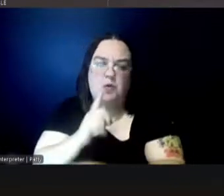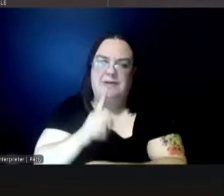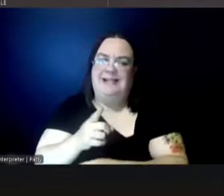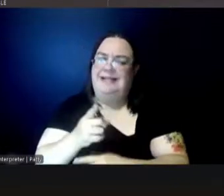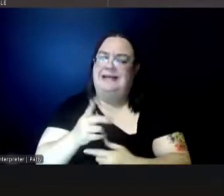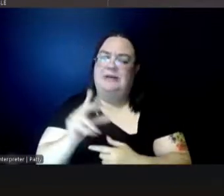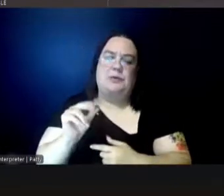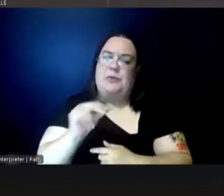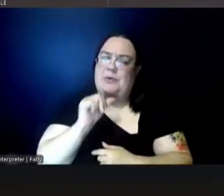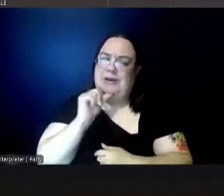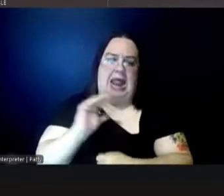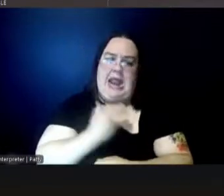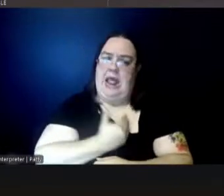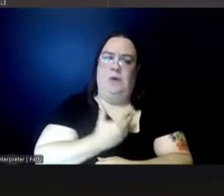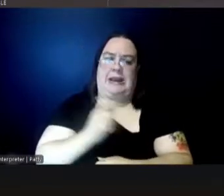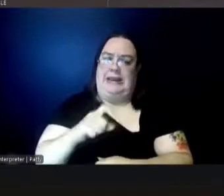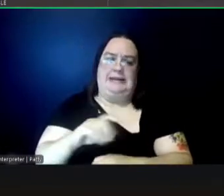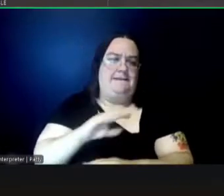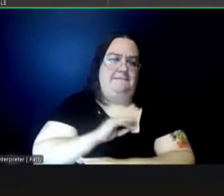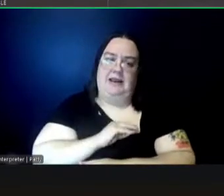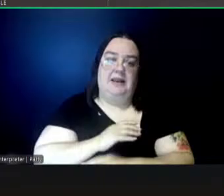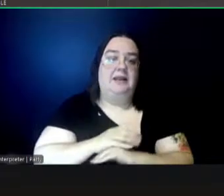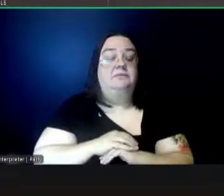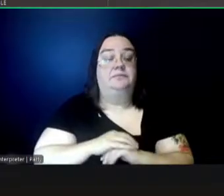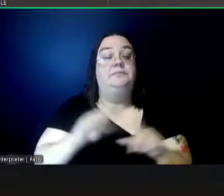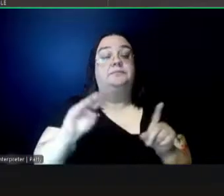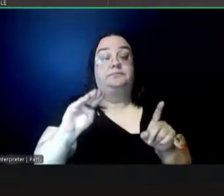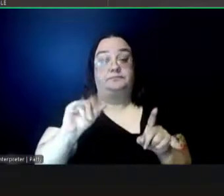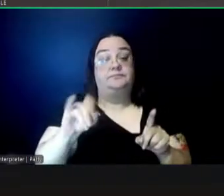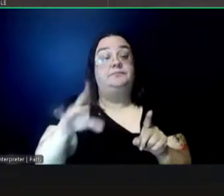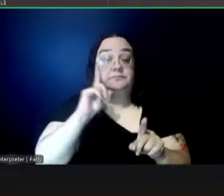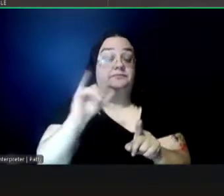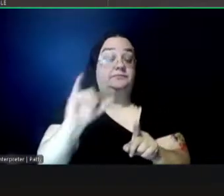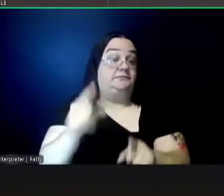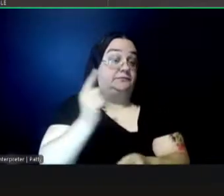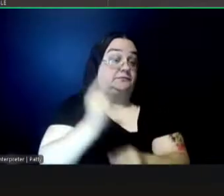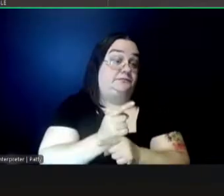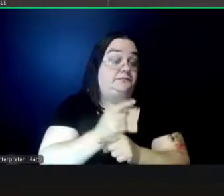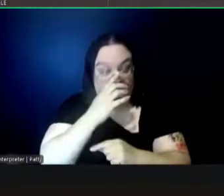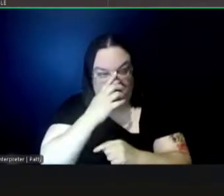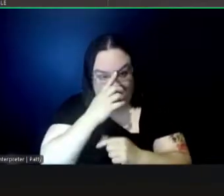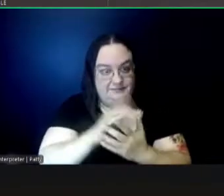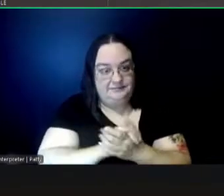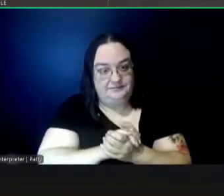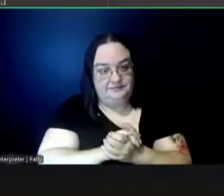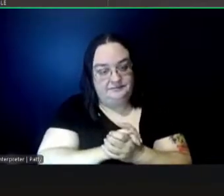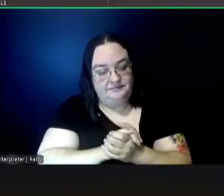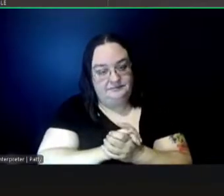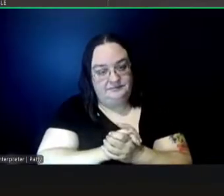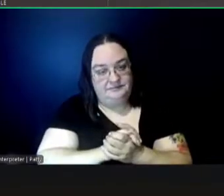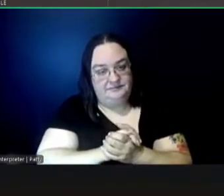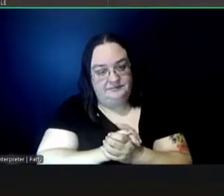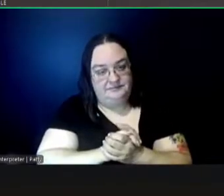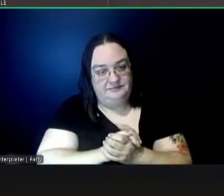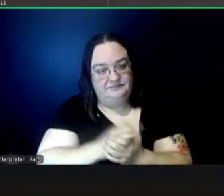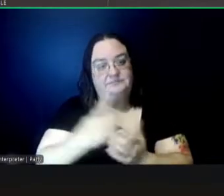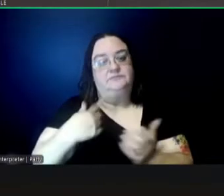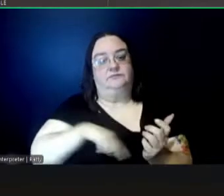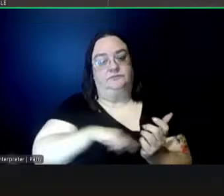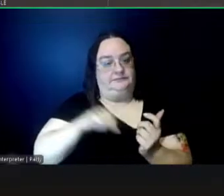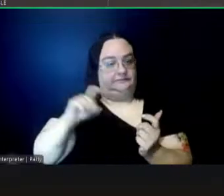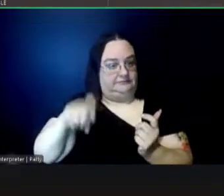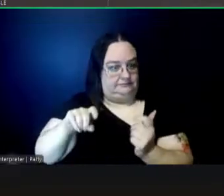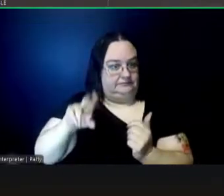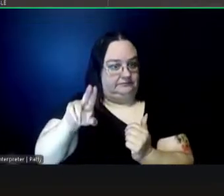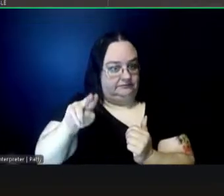need. Yeah, I think that's right. I mean, it's, we need the UNO, but